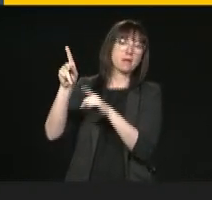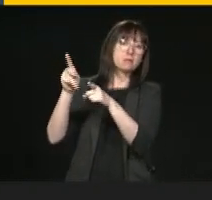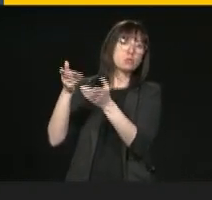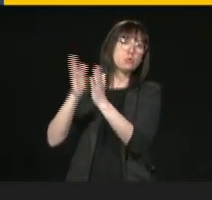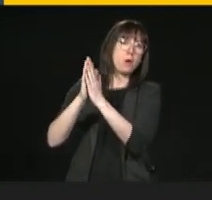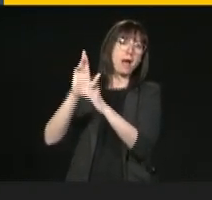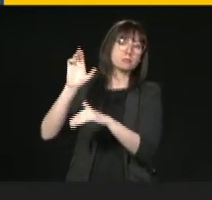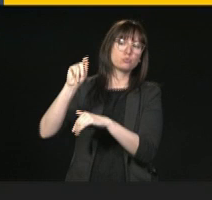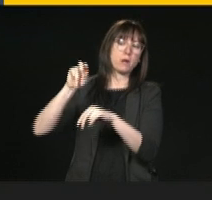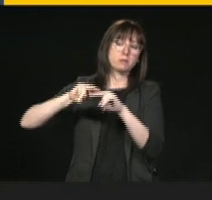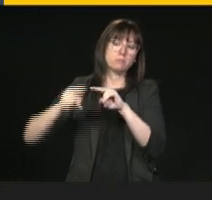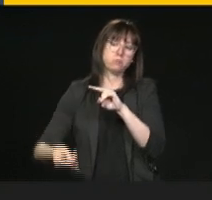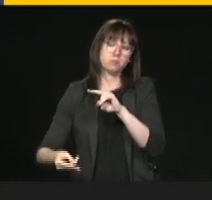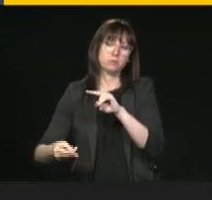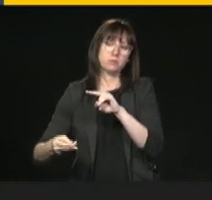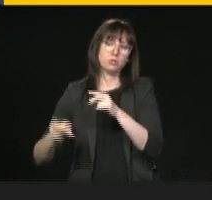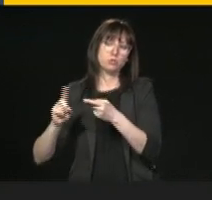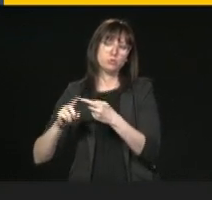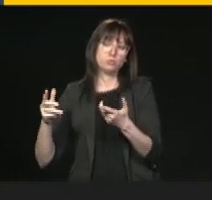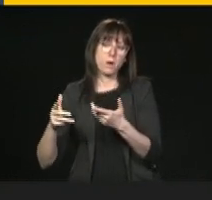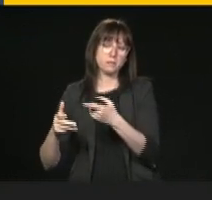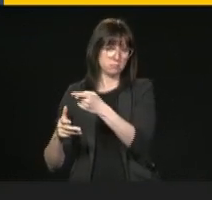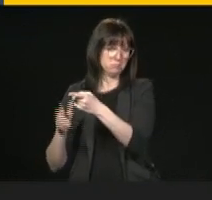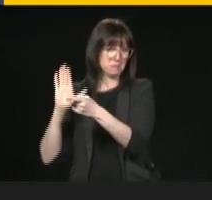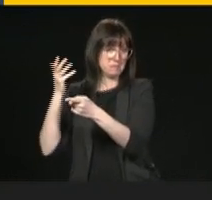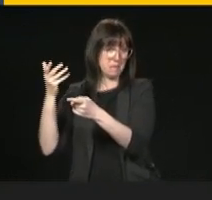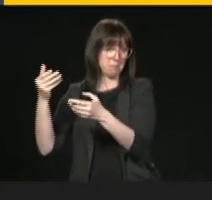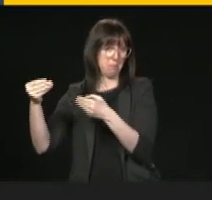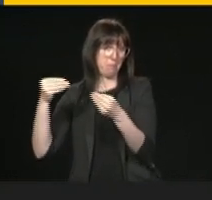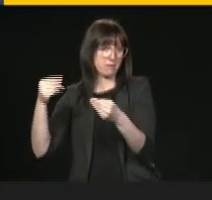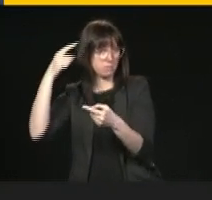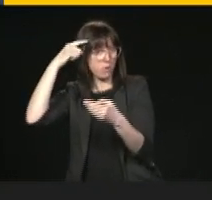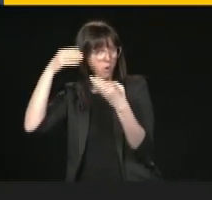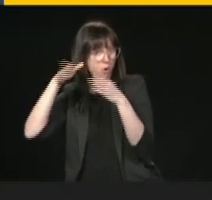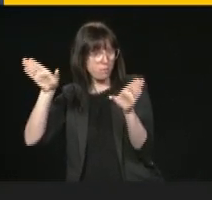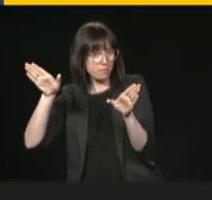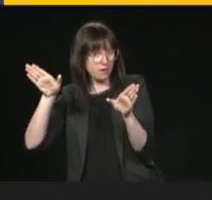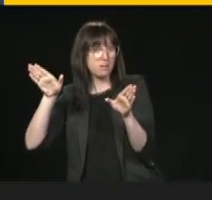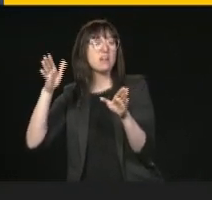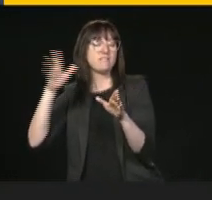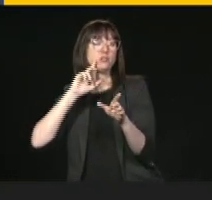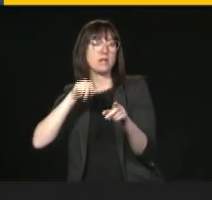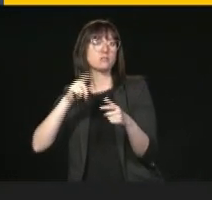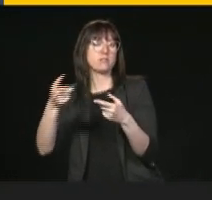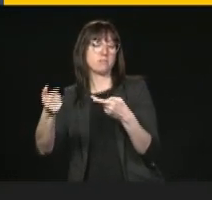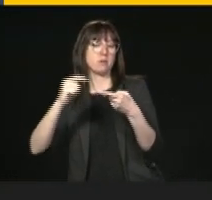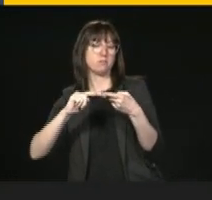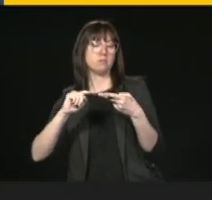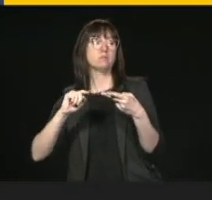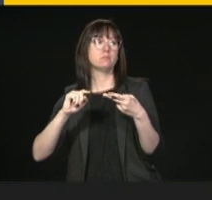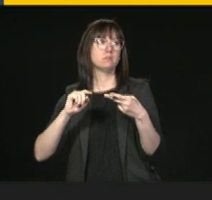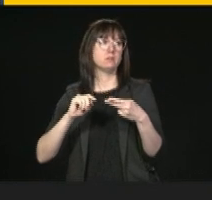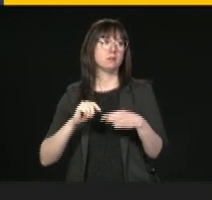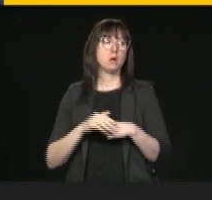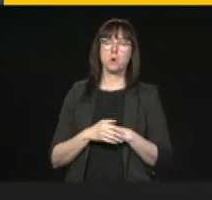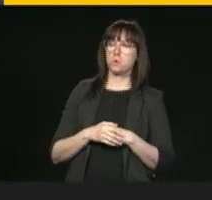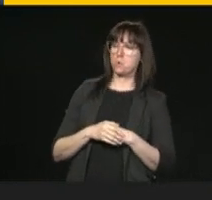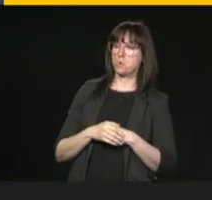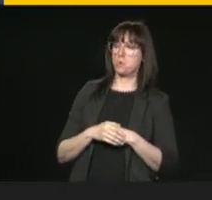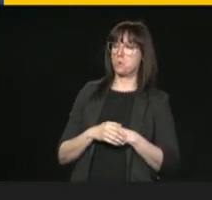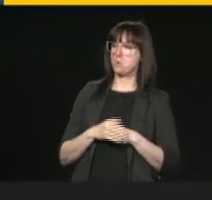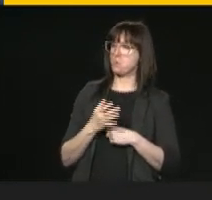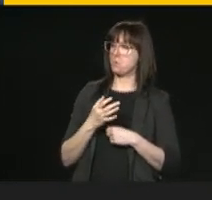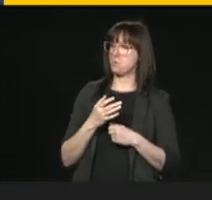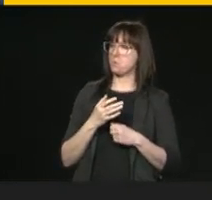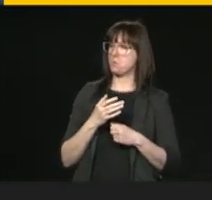they going to do something? And then I have a question for Mr. Poulos. Governor Poulos. So that was a tricky way to get more than two questions in. Is that the idea?